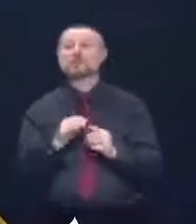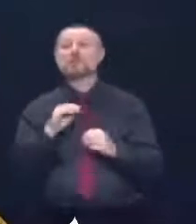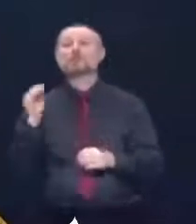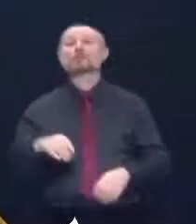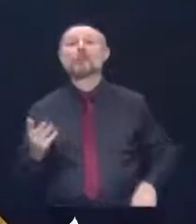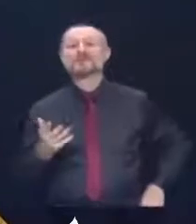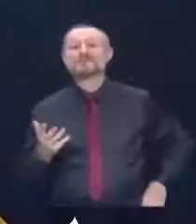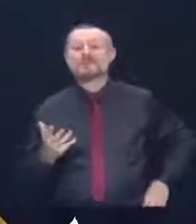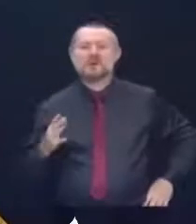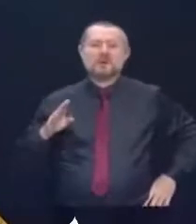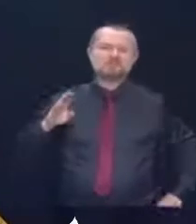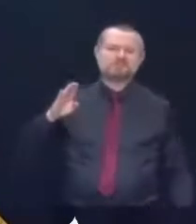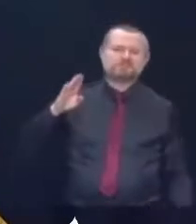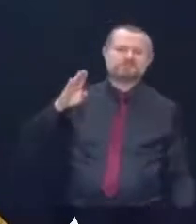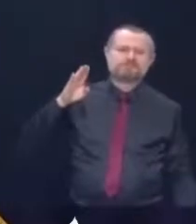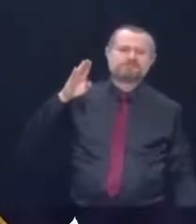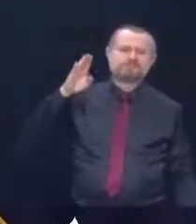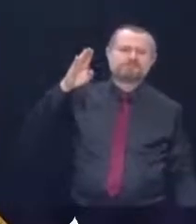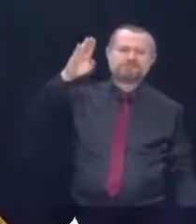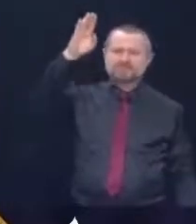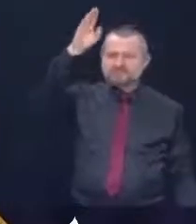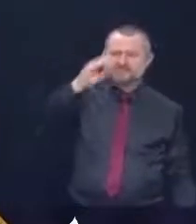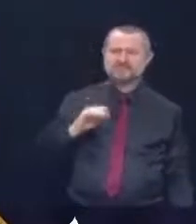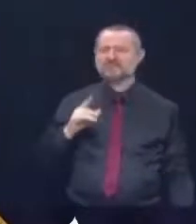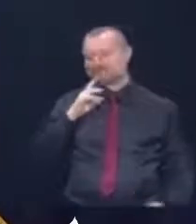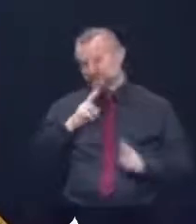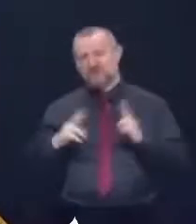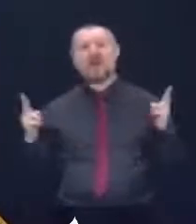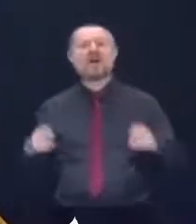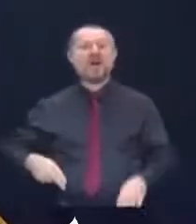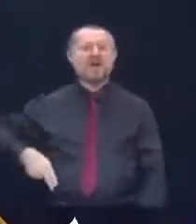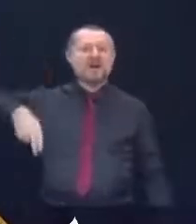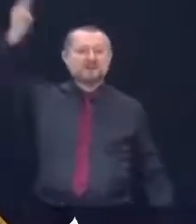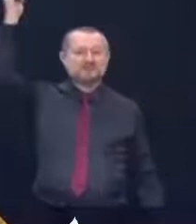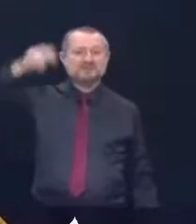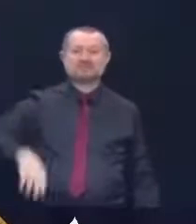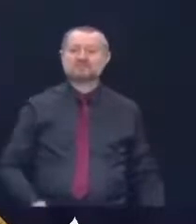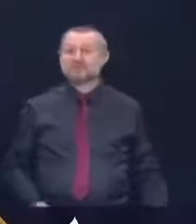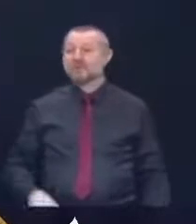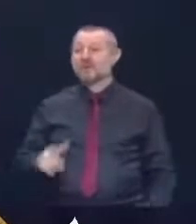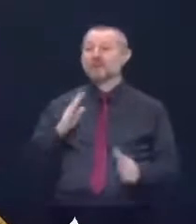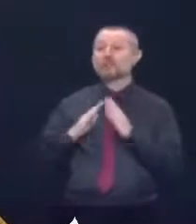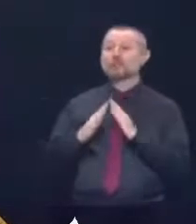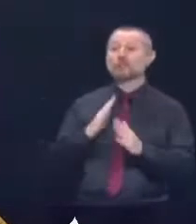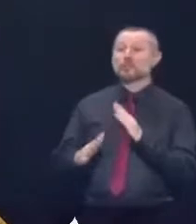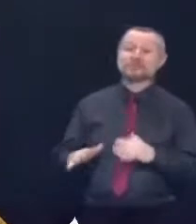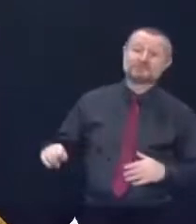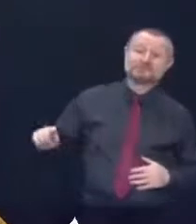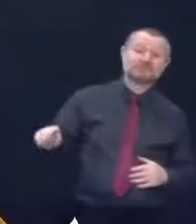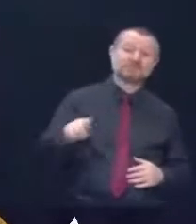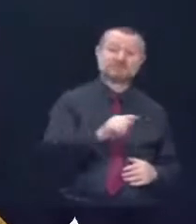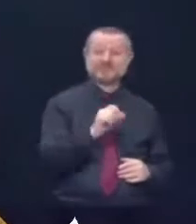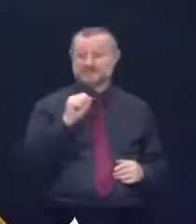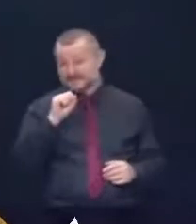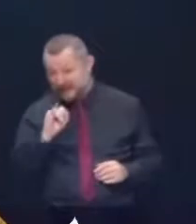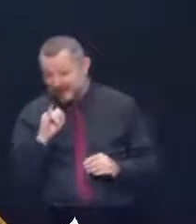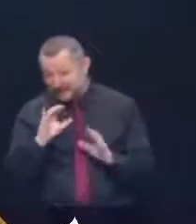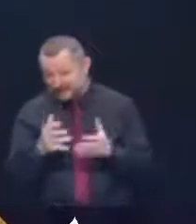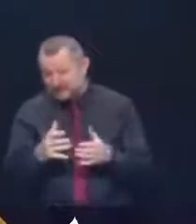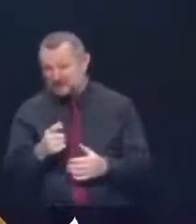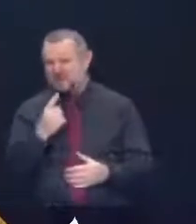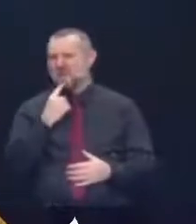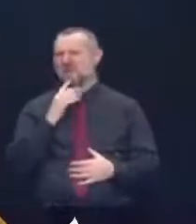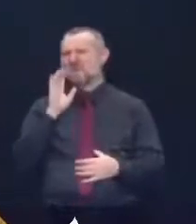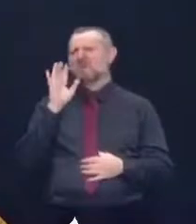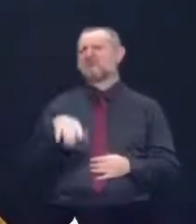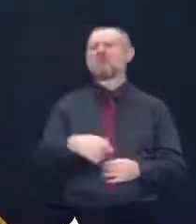highest infection rates in the country, in the state. You look at the communities in Staten Island that say, I don't believe